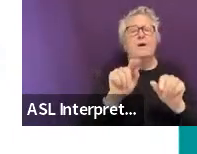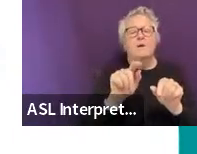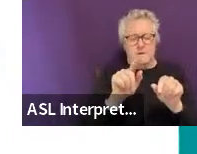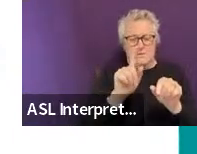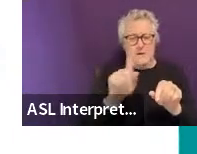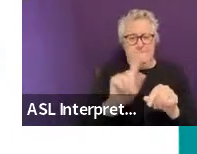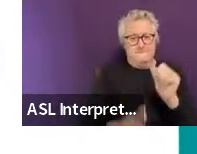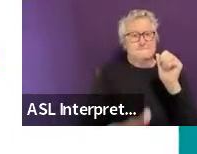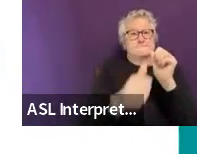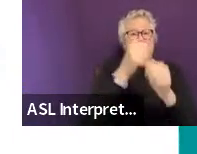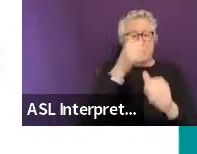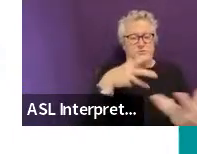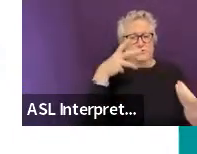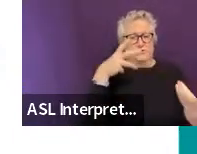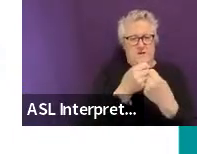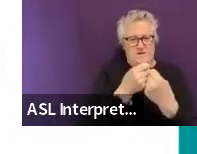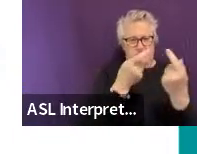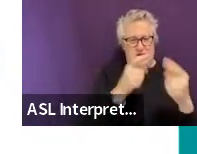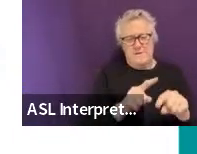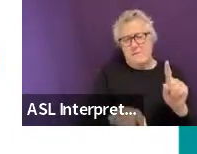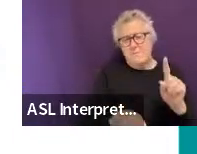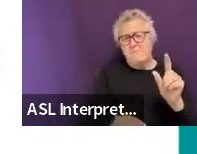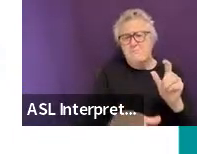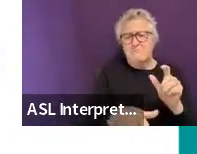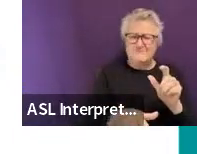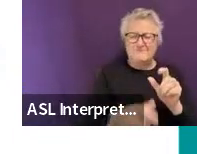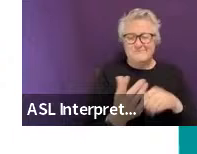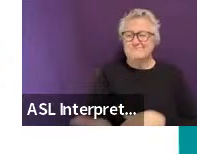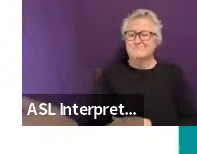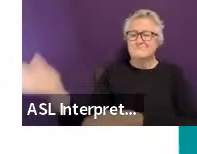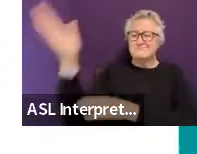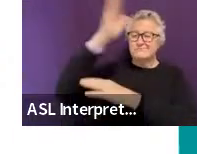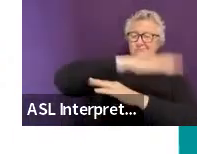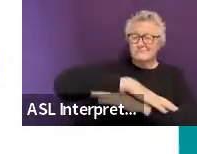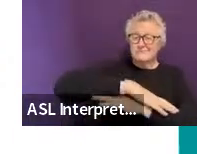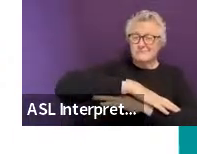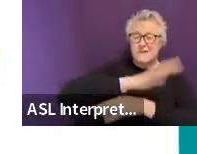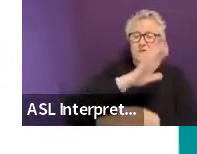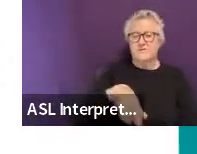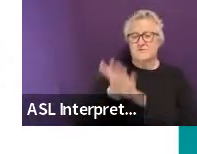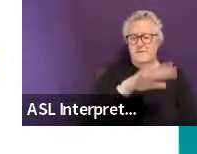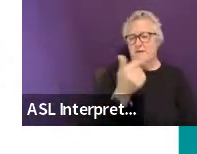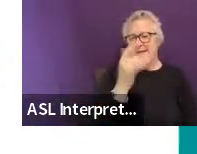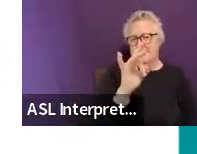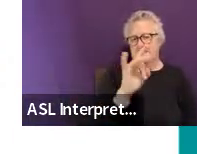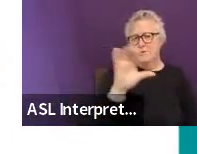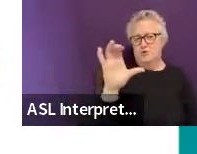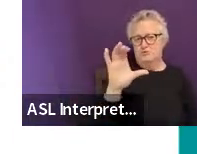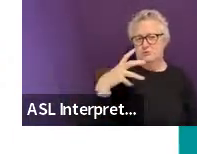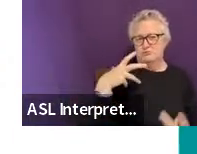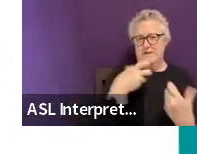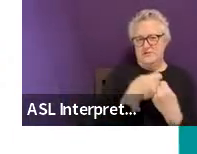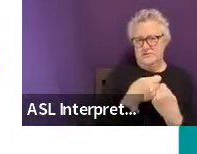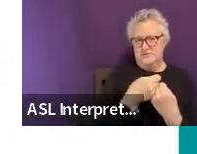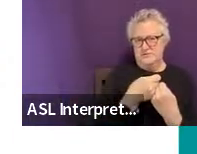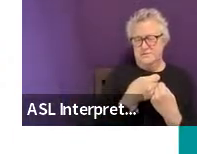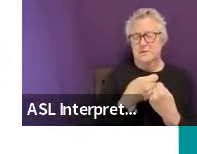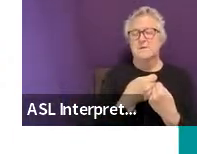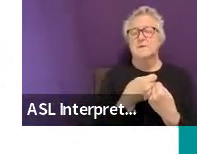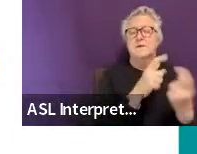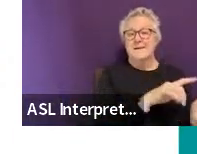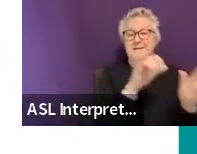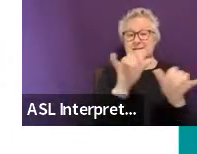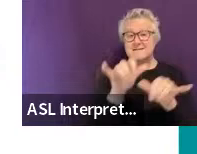the congestion are occurring. But throughout the day, there's quite a few crashes, so about 1,800. And then we also summarize the same information